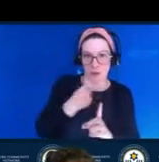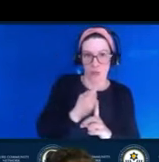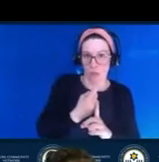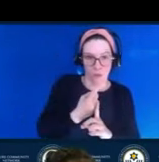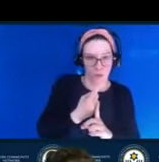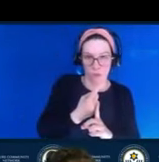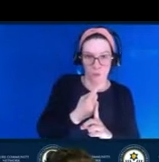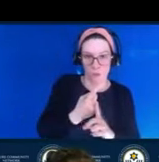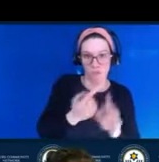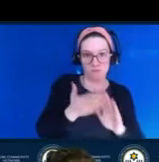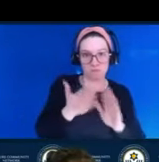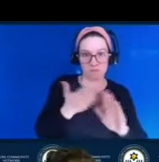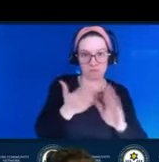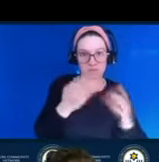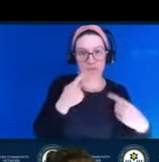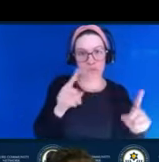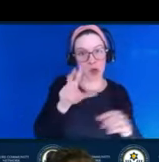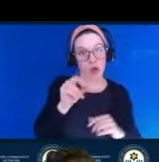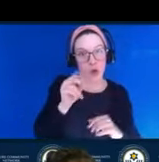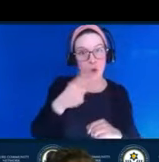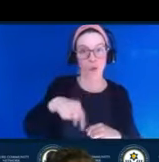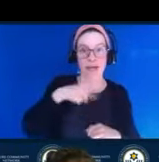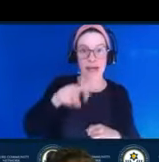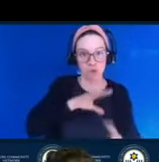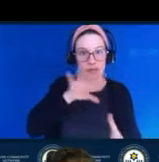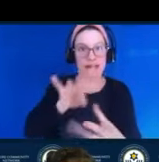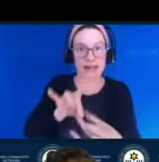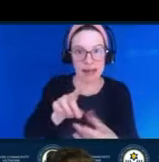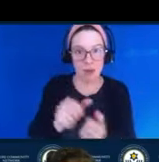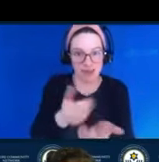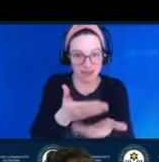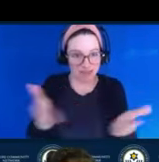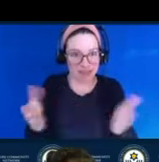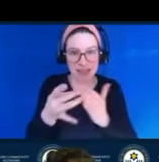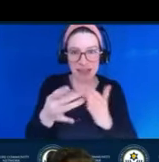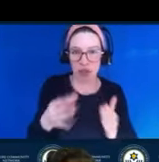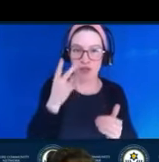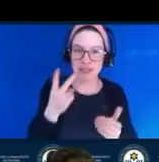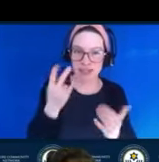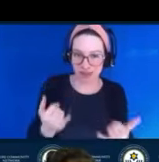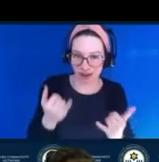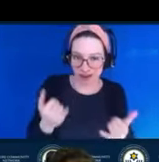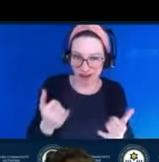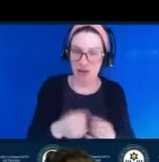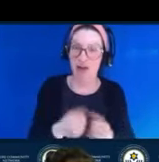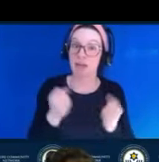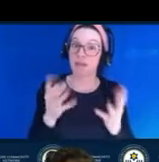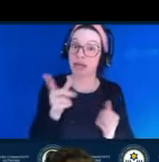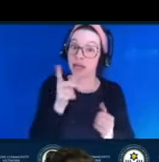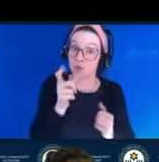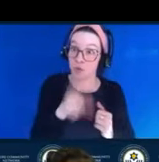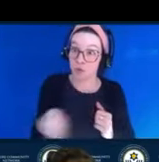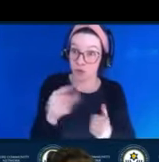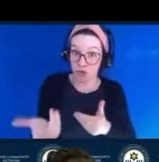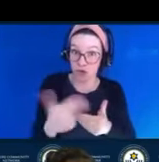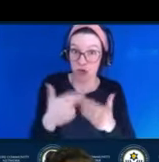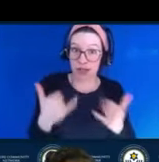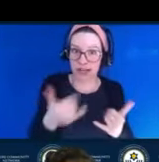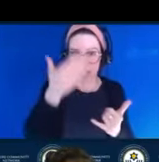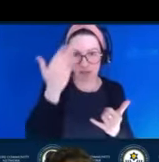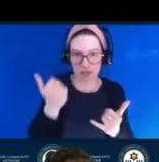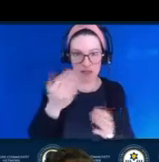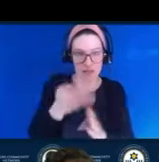are connected to the persons you're seeing on your screen and many of you who are joining us today. It is because we have those relationships that building